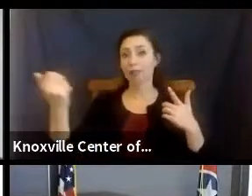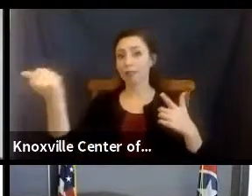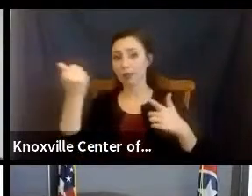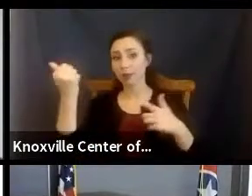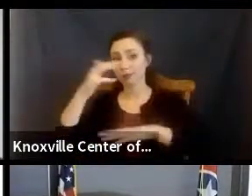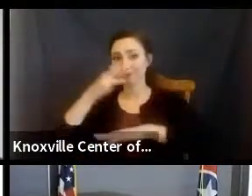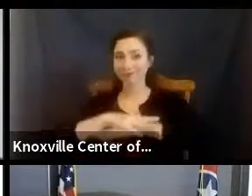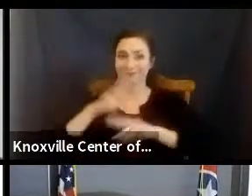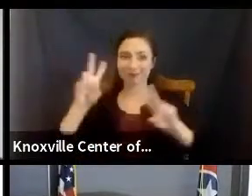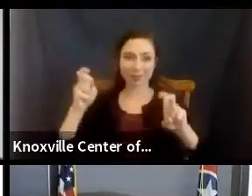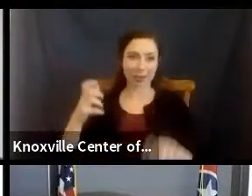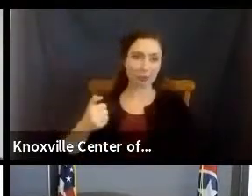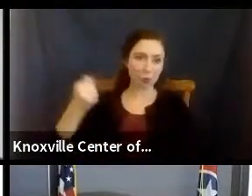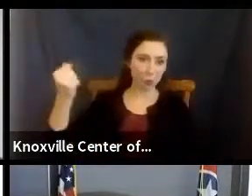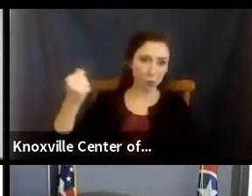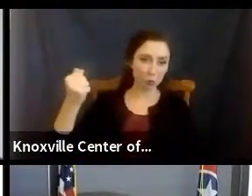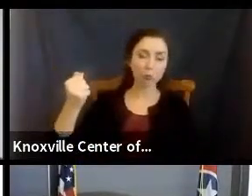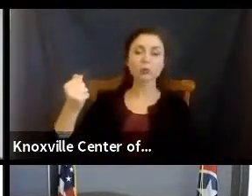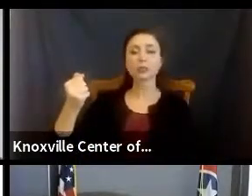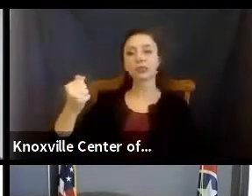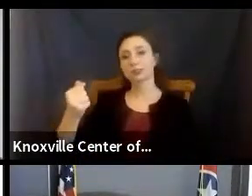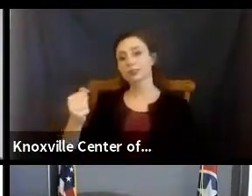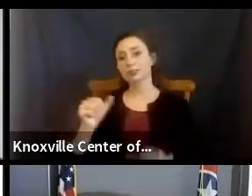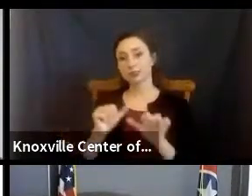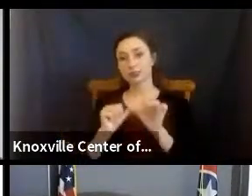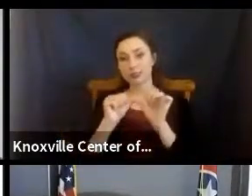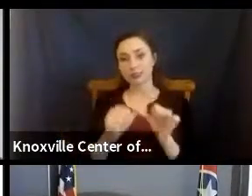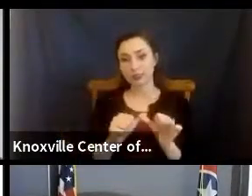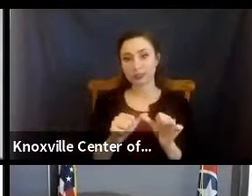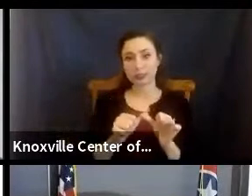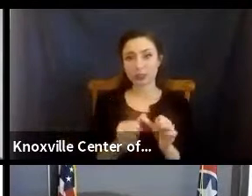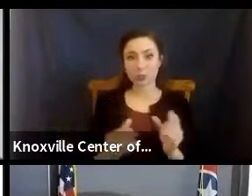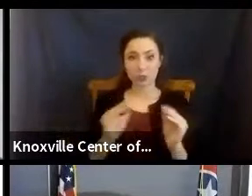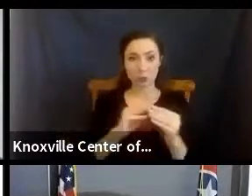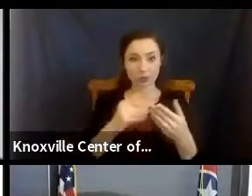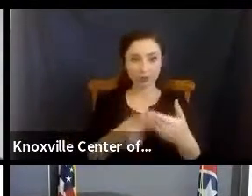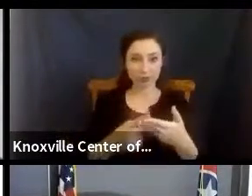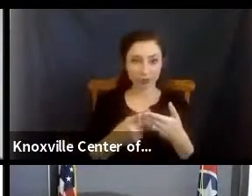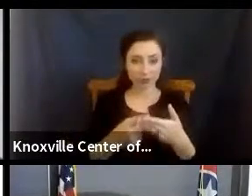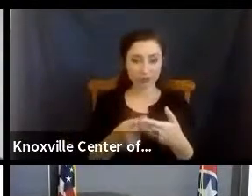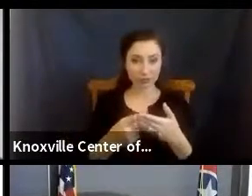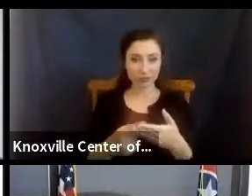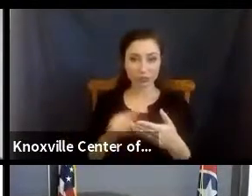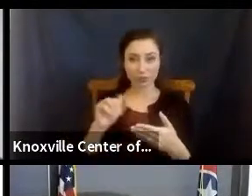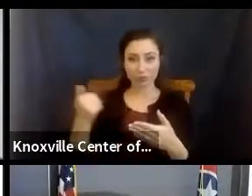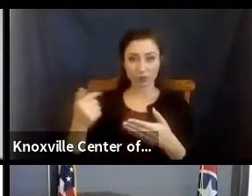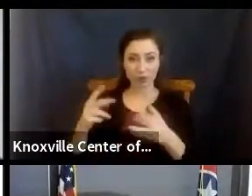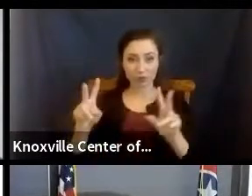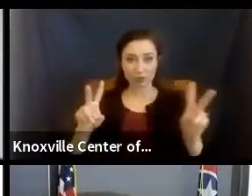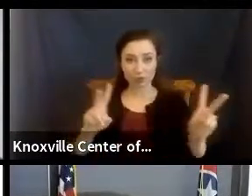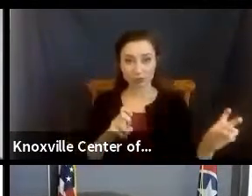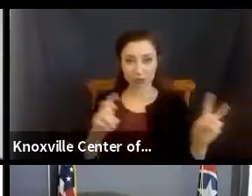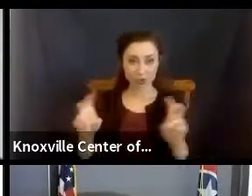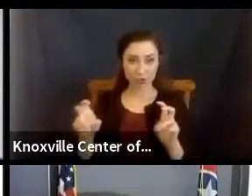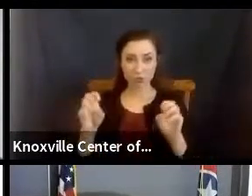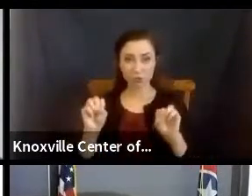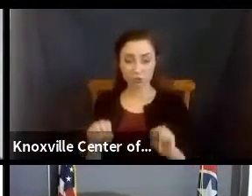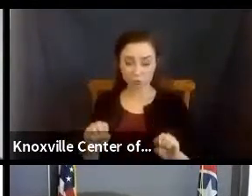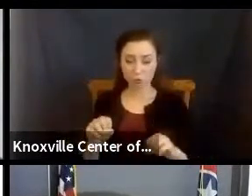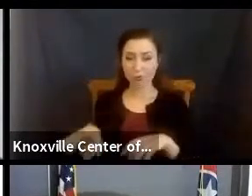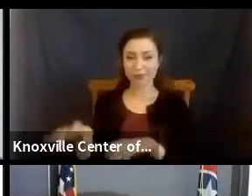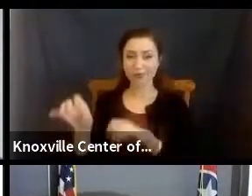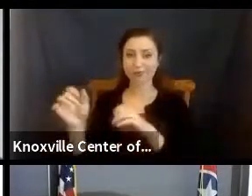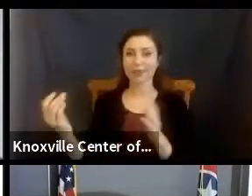discussion. And then depending on the outcome of further discussion of other issues, you could take it up